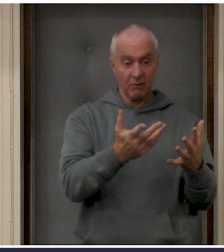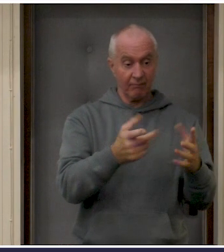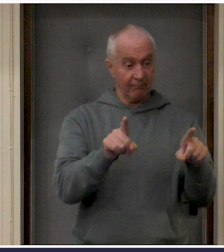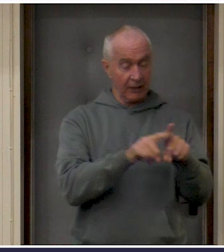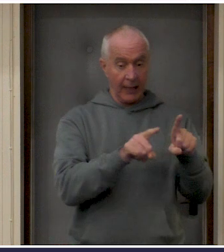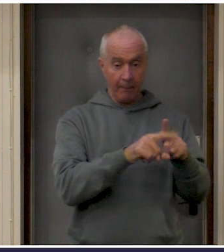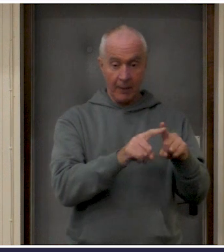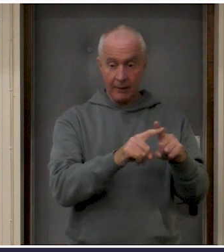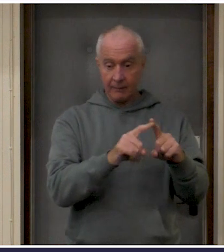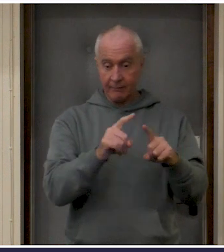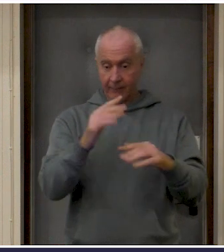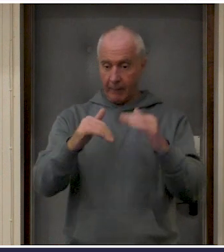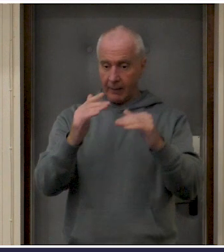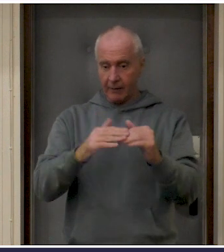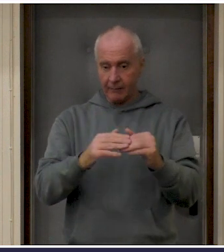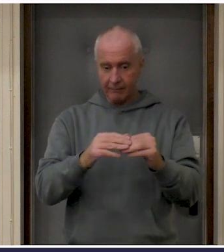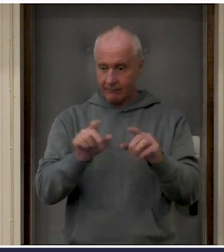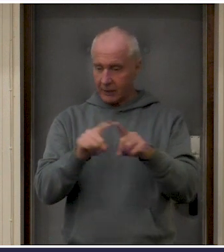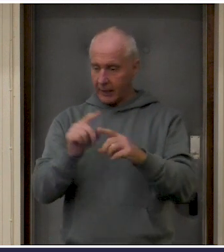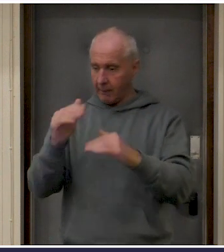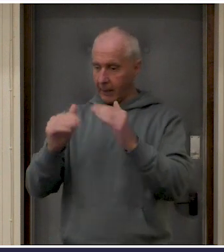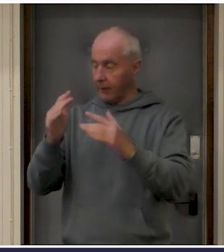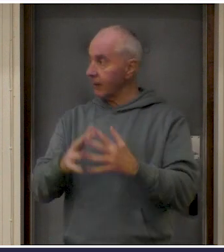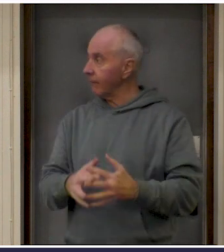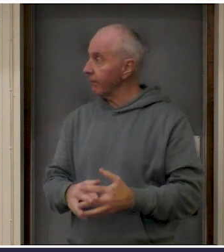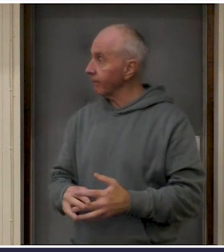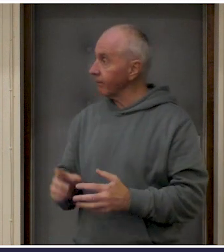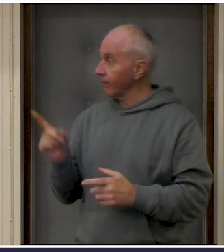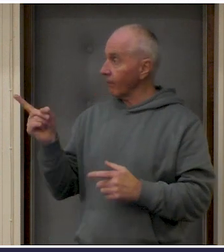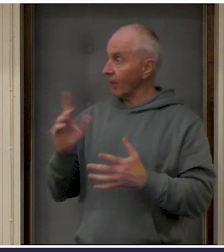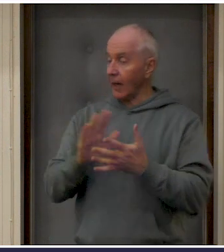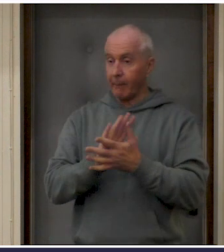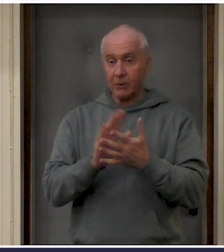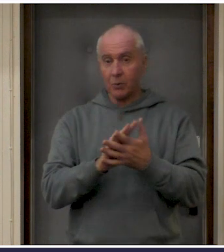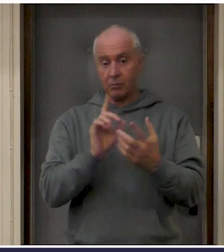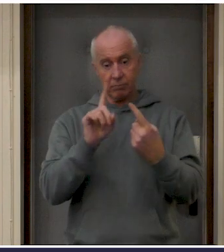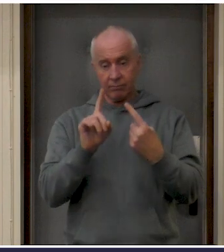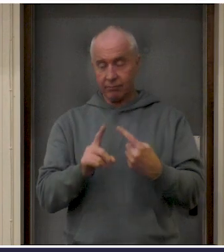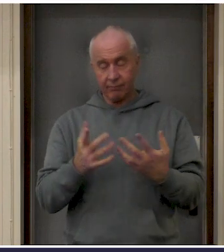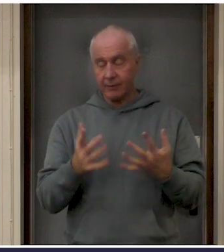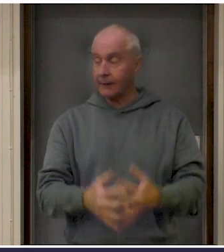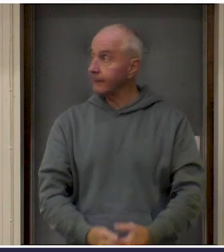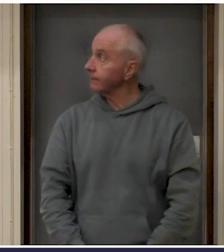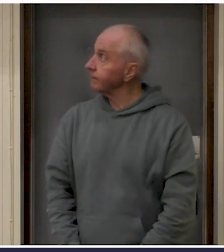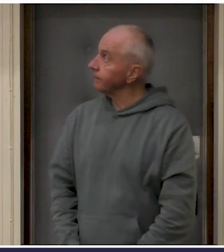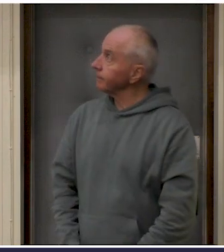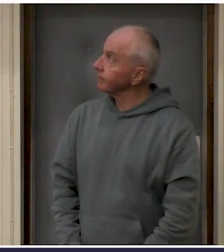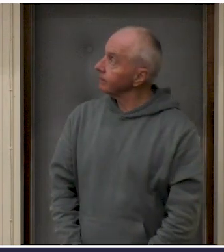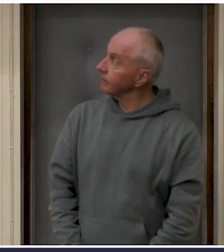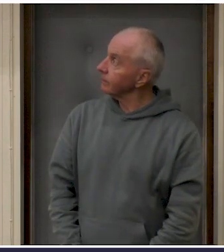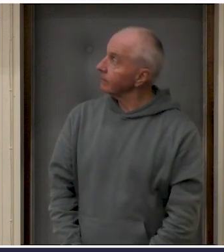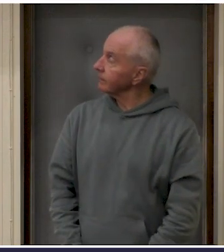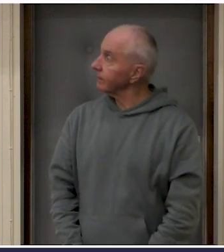If you want to know more about Rolls-Royce SMR specifically, then we can talk after. This is essentially what the landscape looks like in the UK.